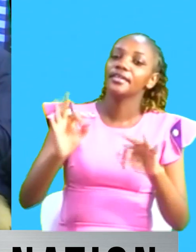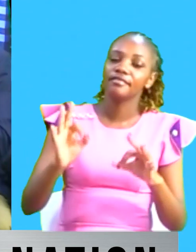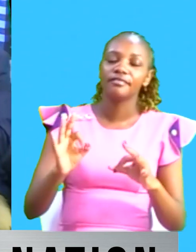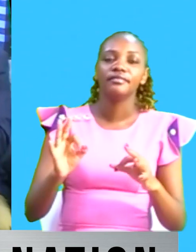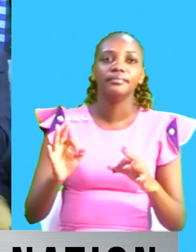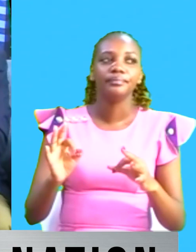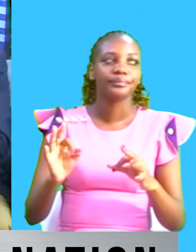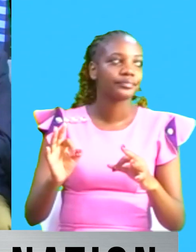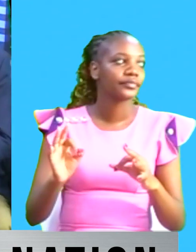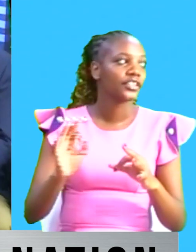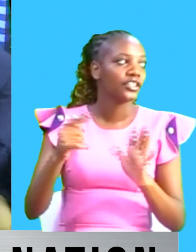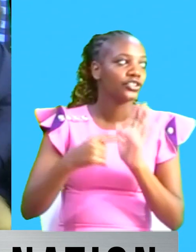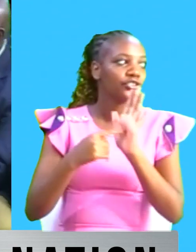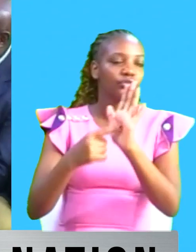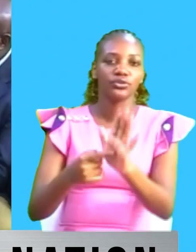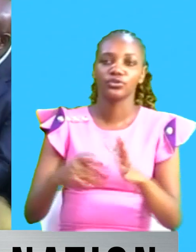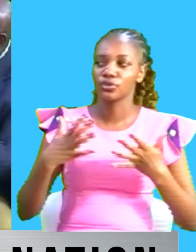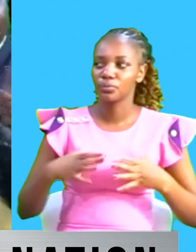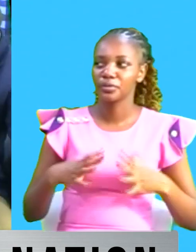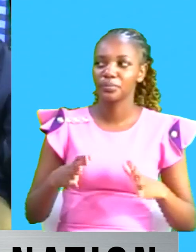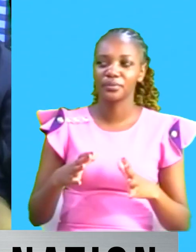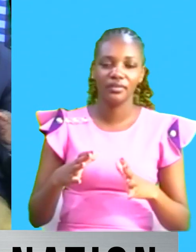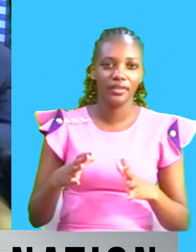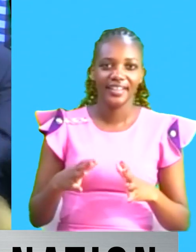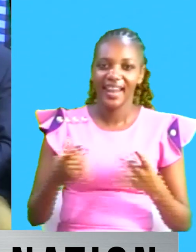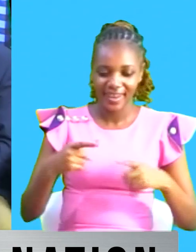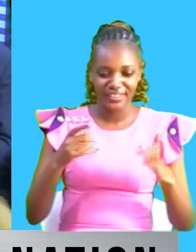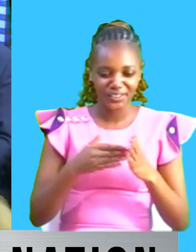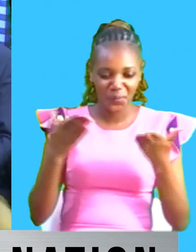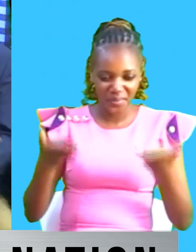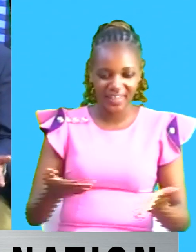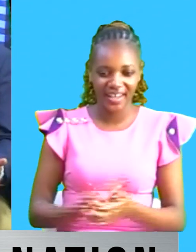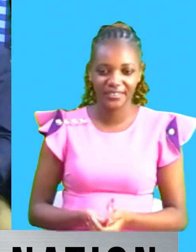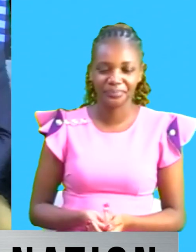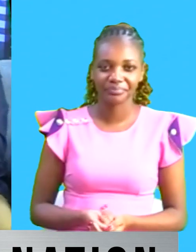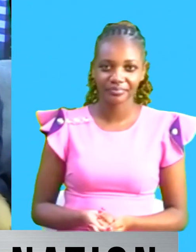that you show people that we have left the baggage behind us. Let's stop it